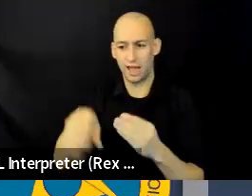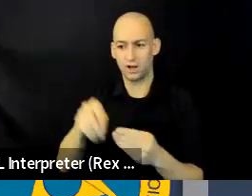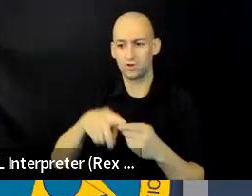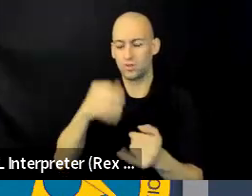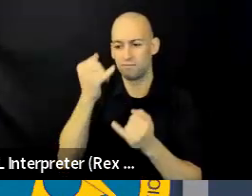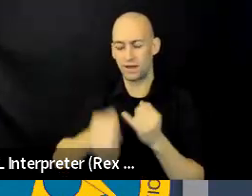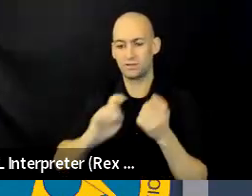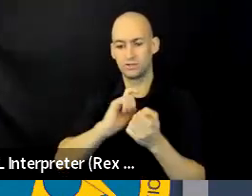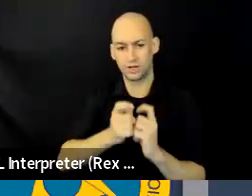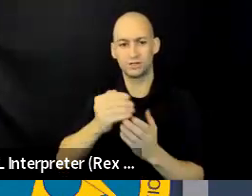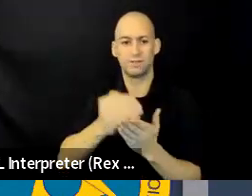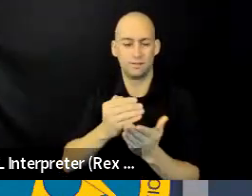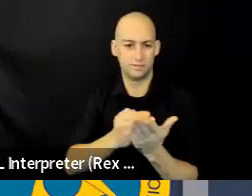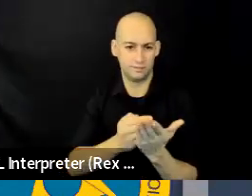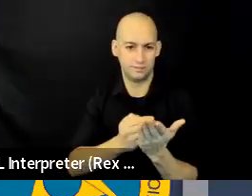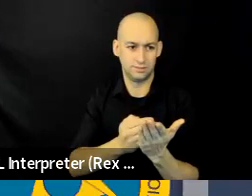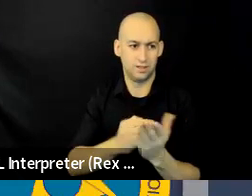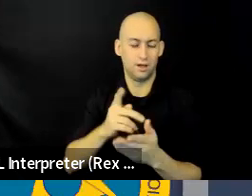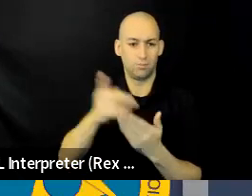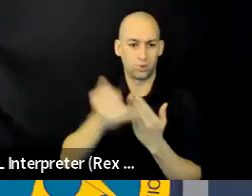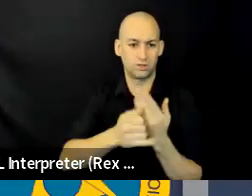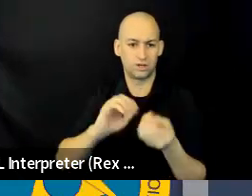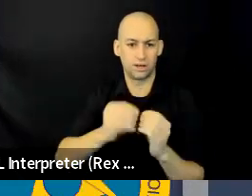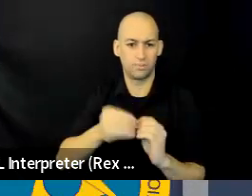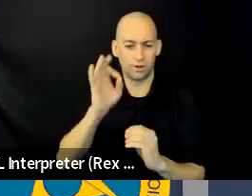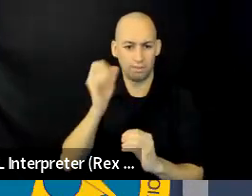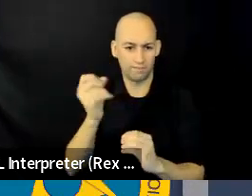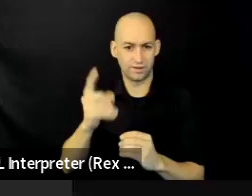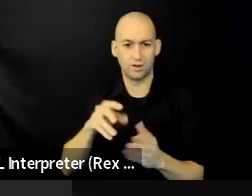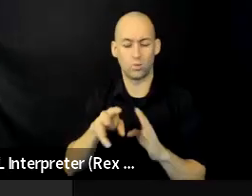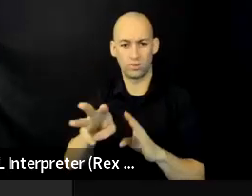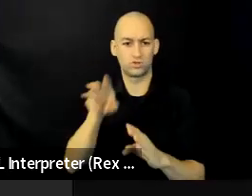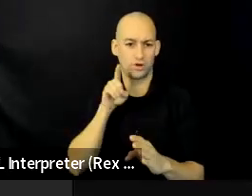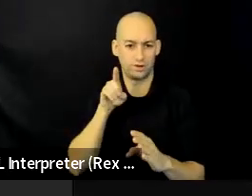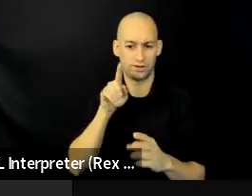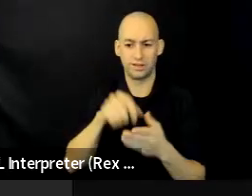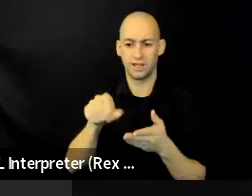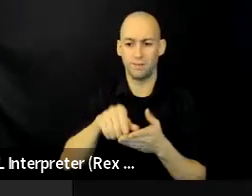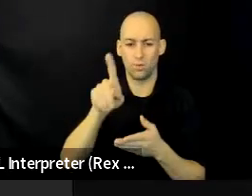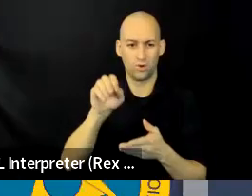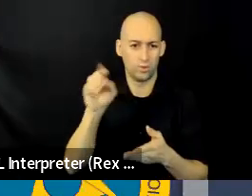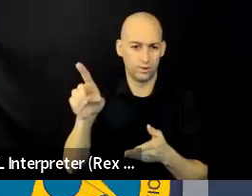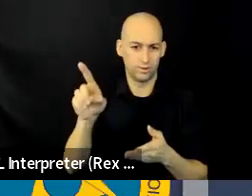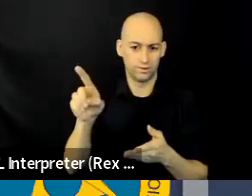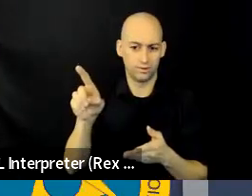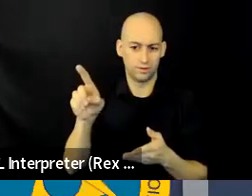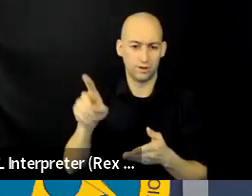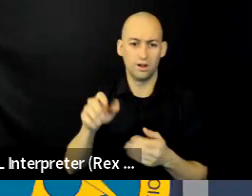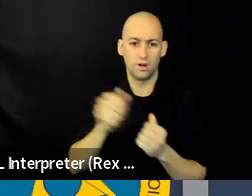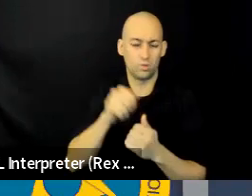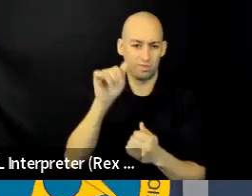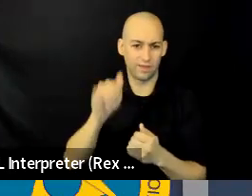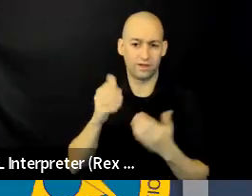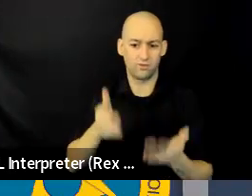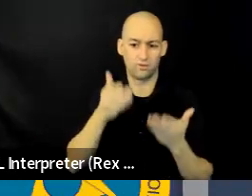But project number 11 has been withdrawn on tab number 101. And with that, we're